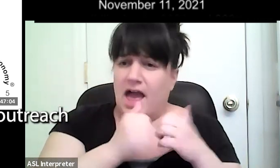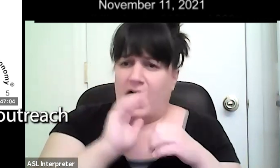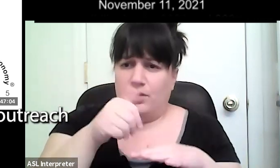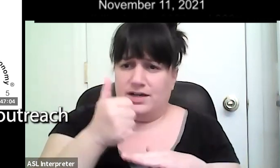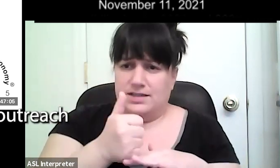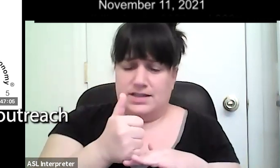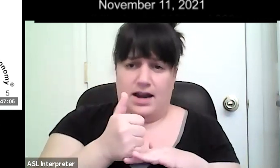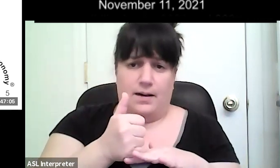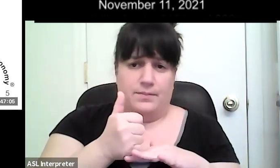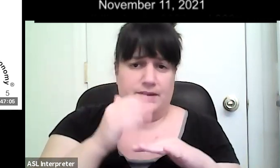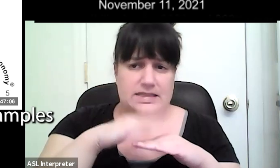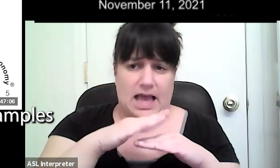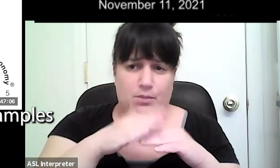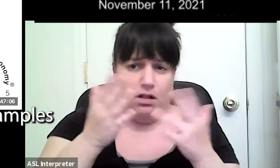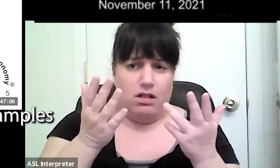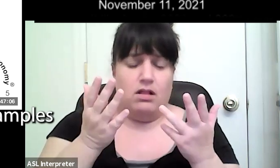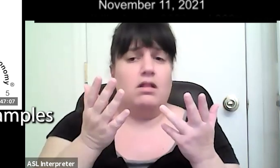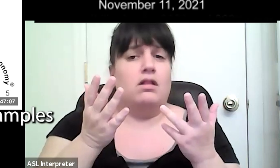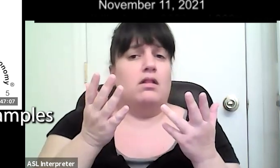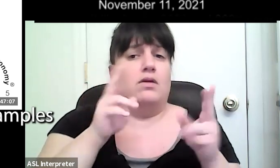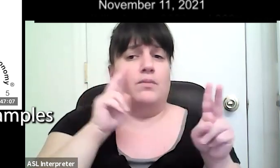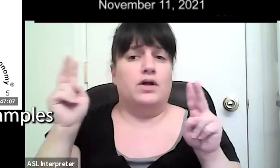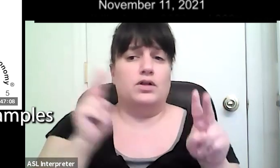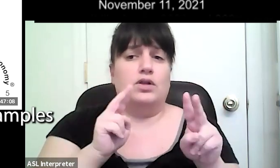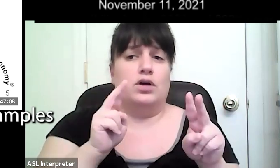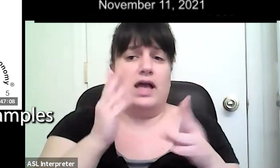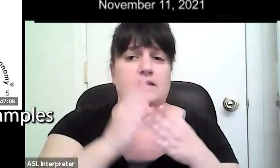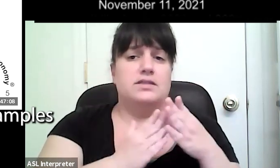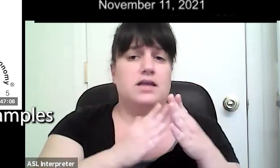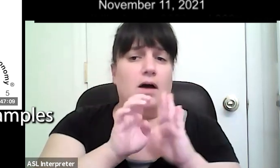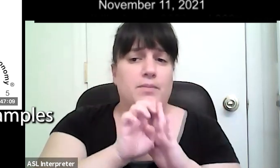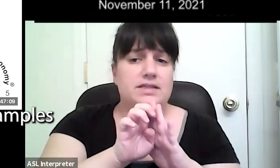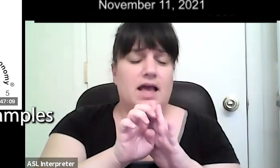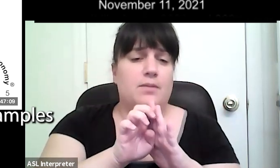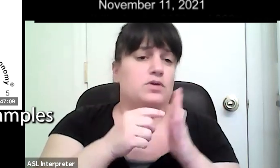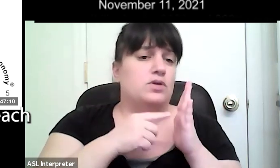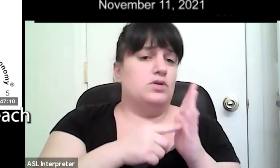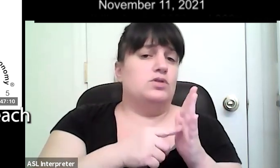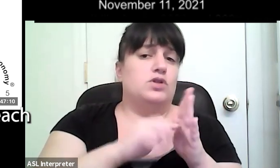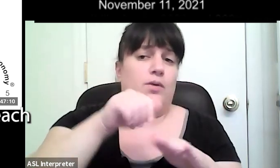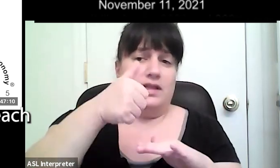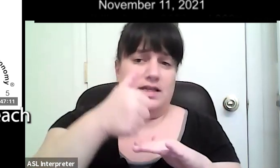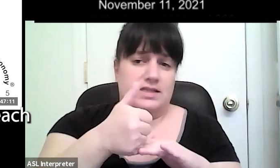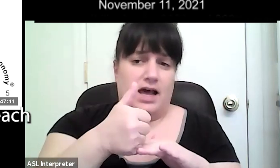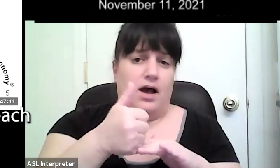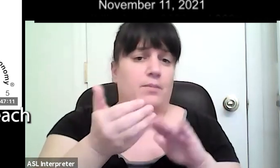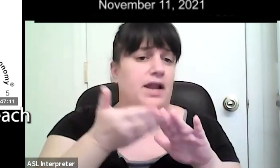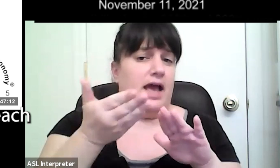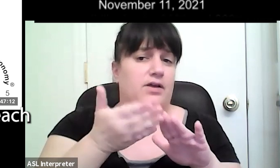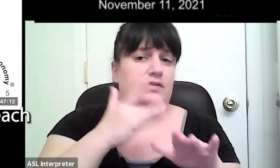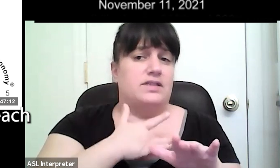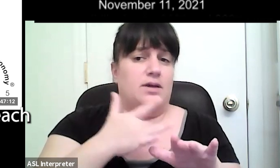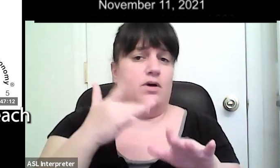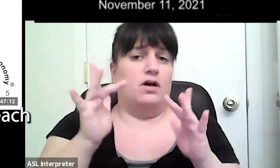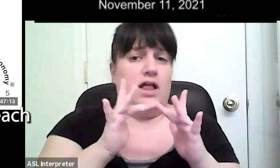up your outreach table? First, let's take a look at some examples showing the setup and execution of typical